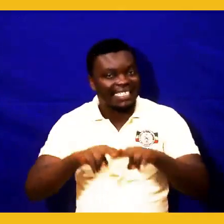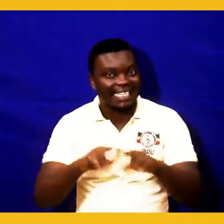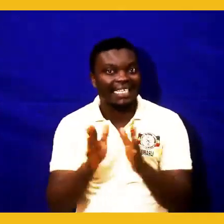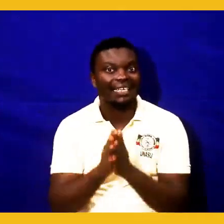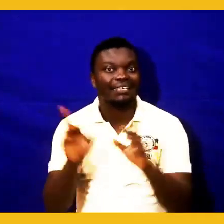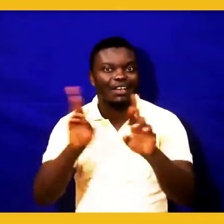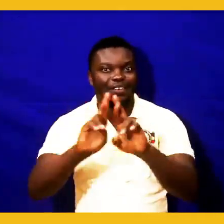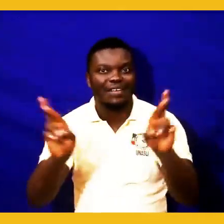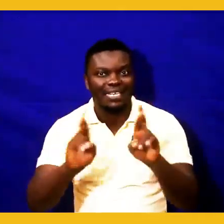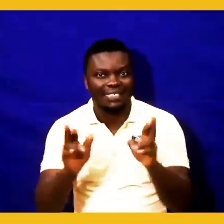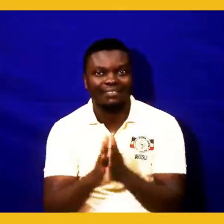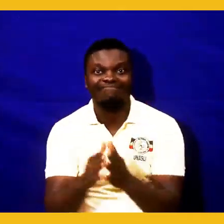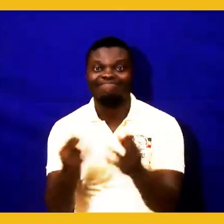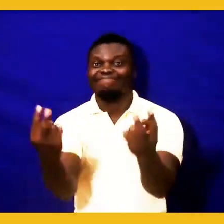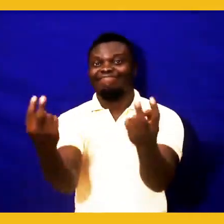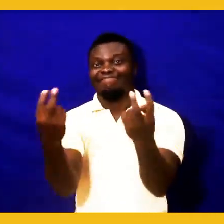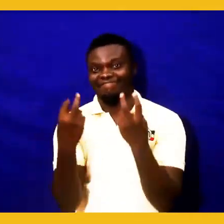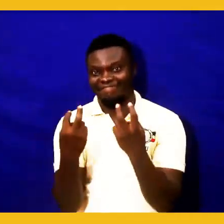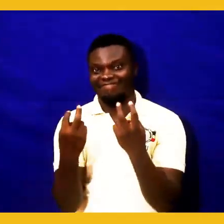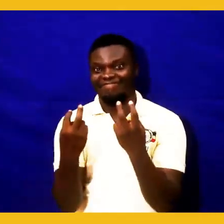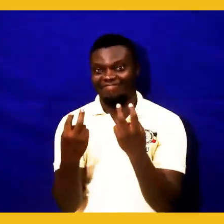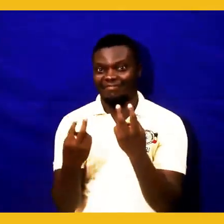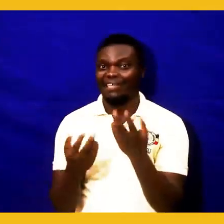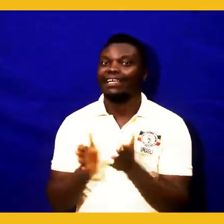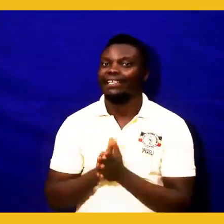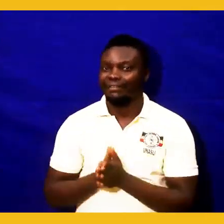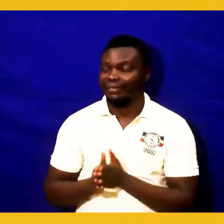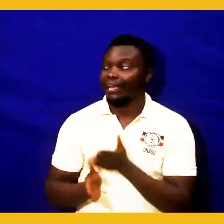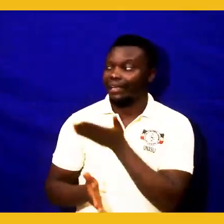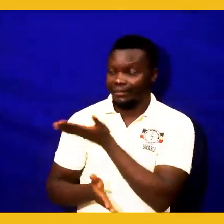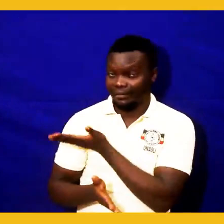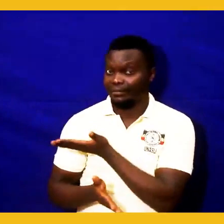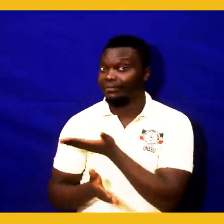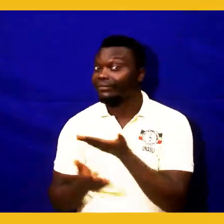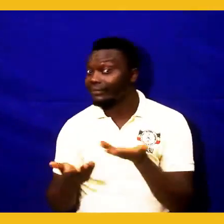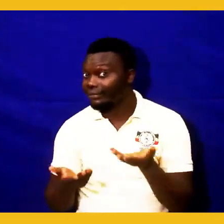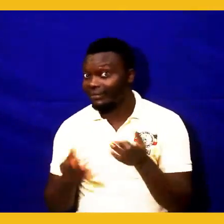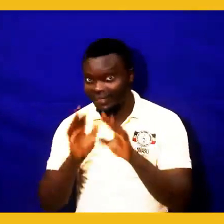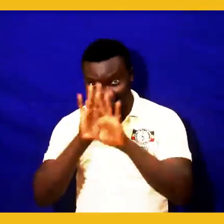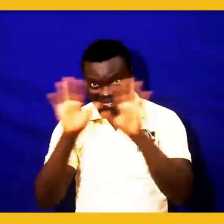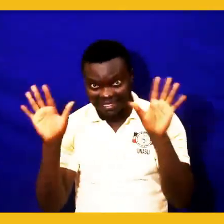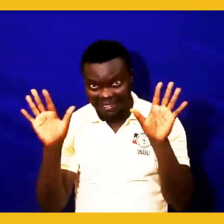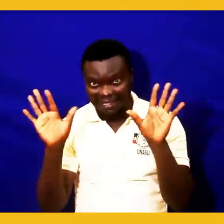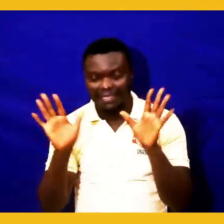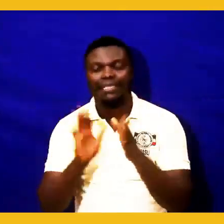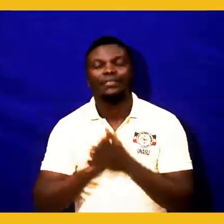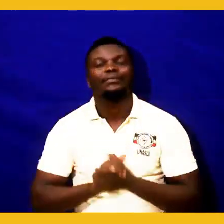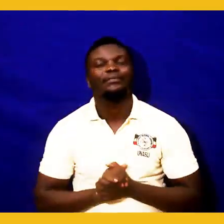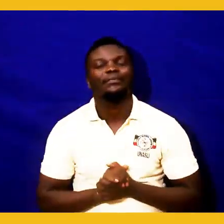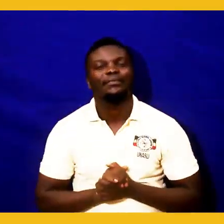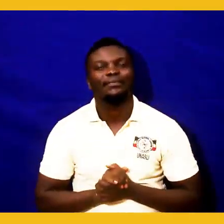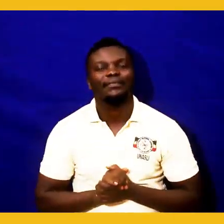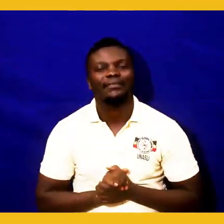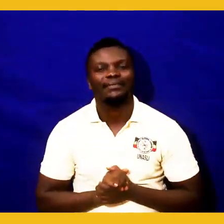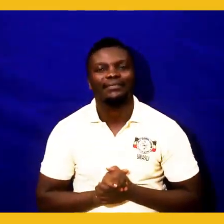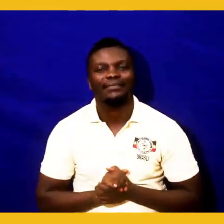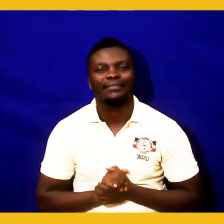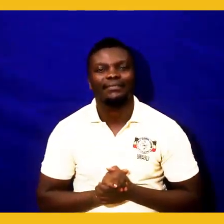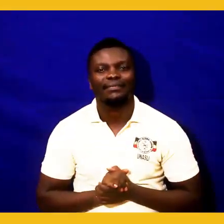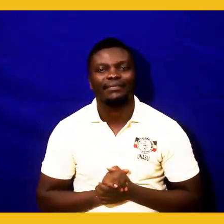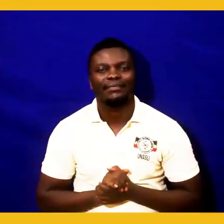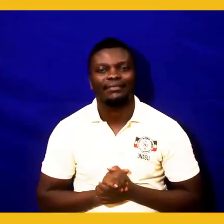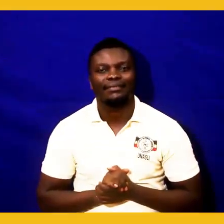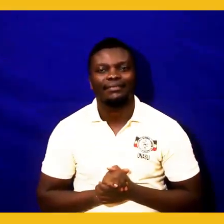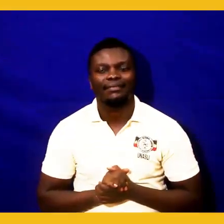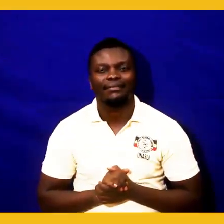sit and ready to listen. I give you time to get ready before we